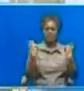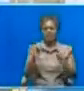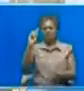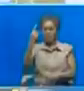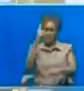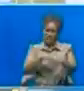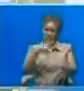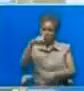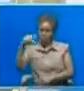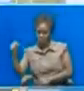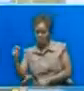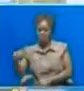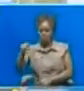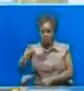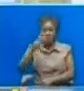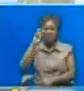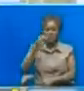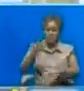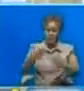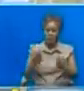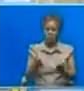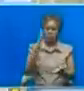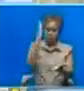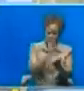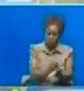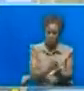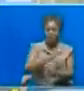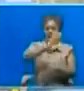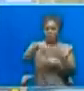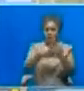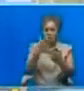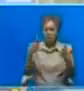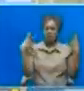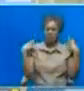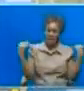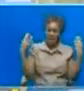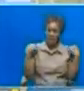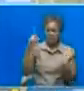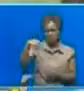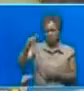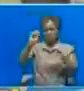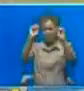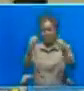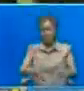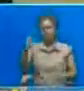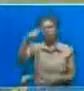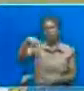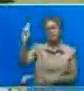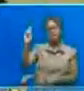are going there, and we are going to see how we can prove that actually all the doubting Thomas is wrong, that we are capable to play against